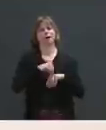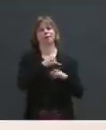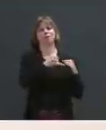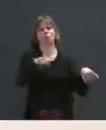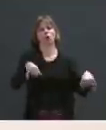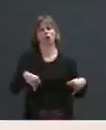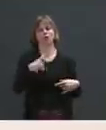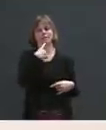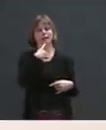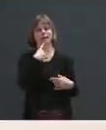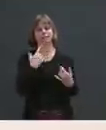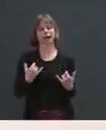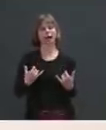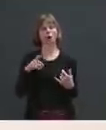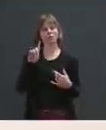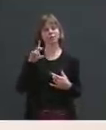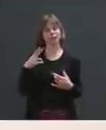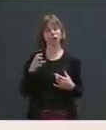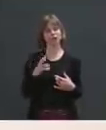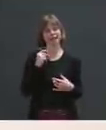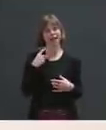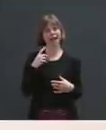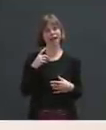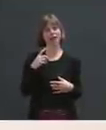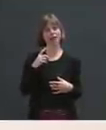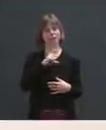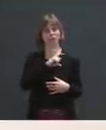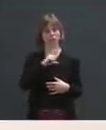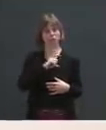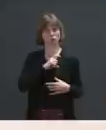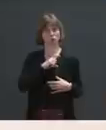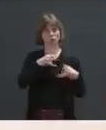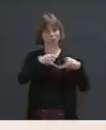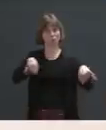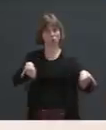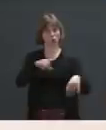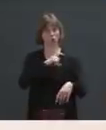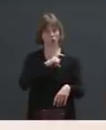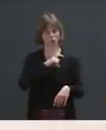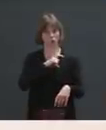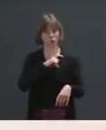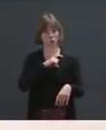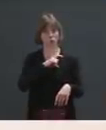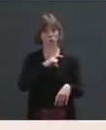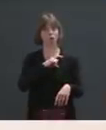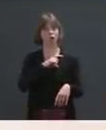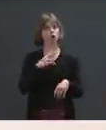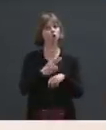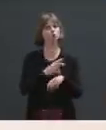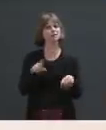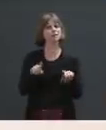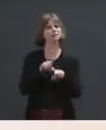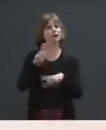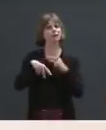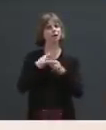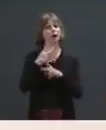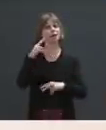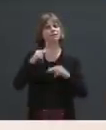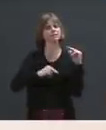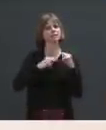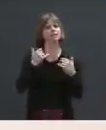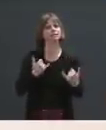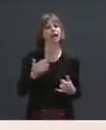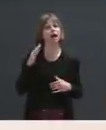now DHS and the Border Patrol are using the same kind of facilities now that they did during the